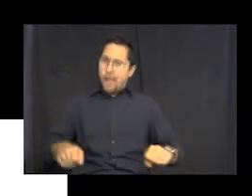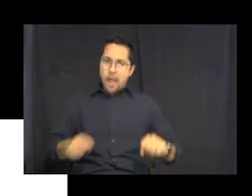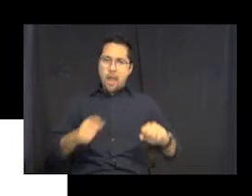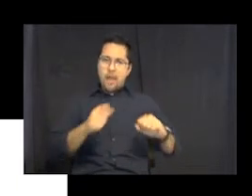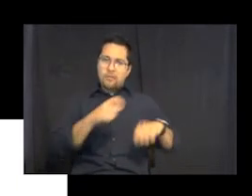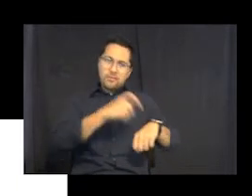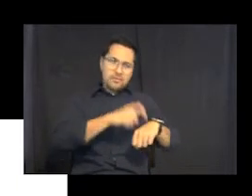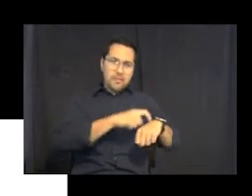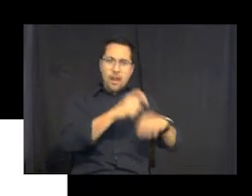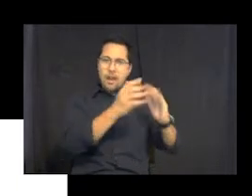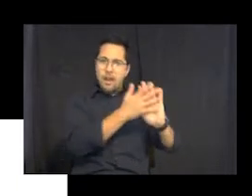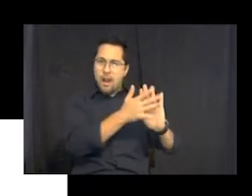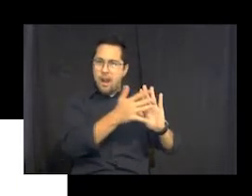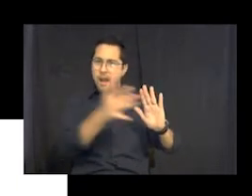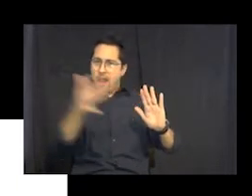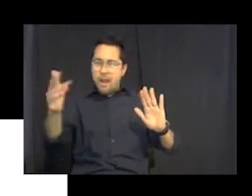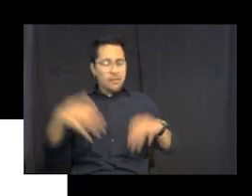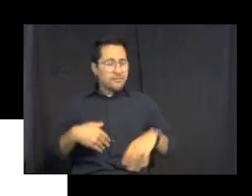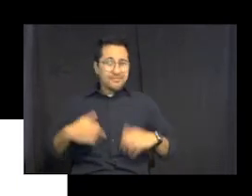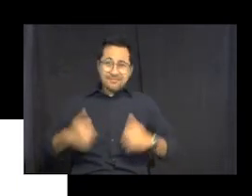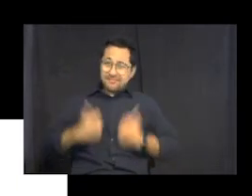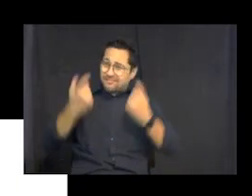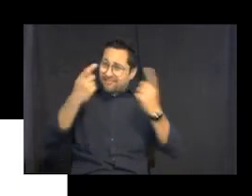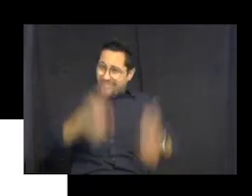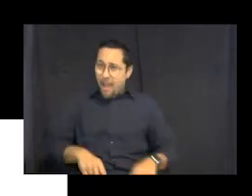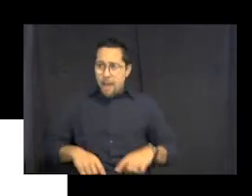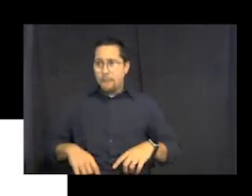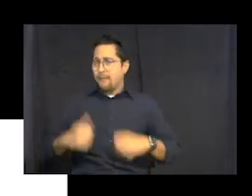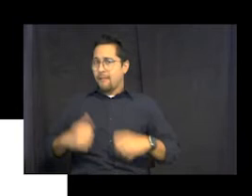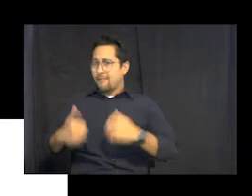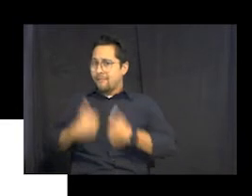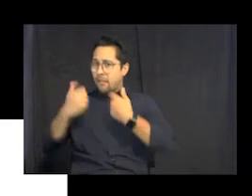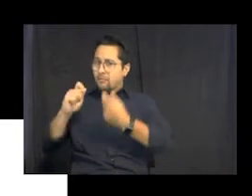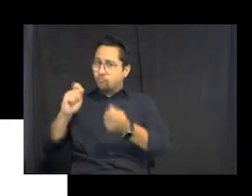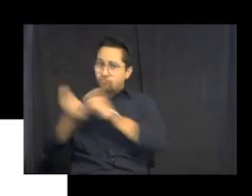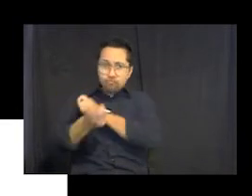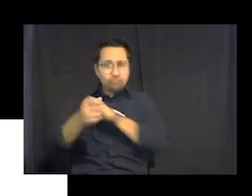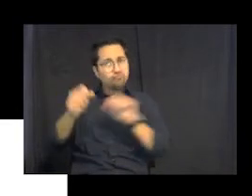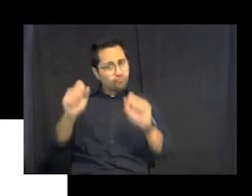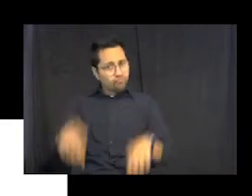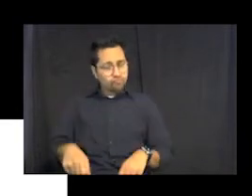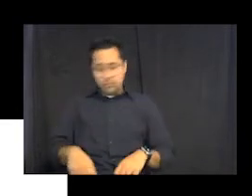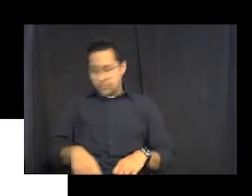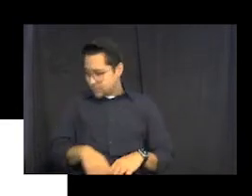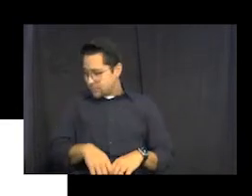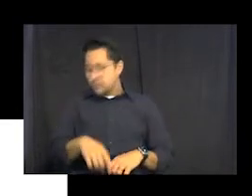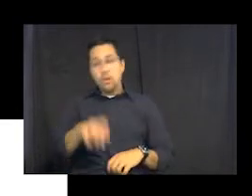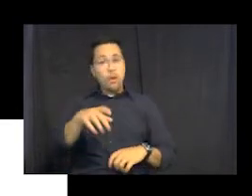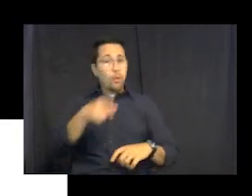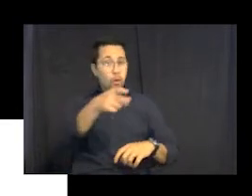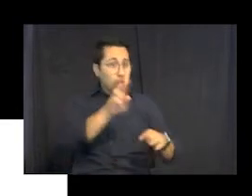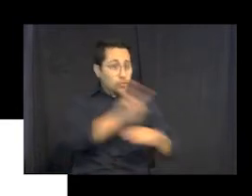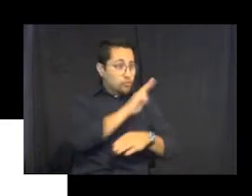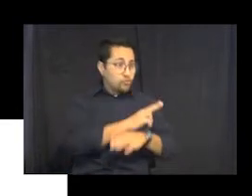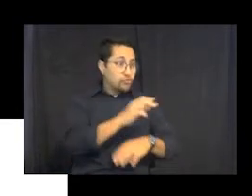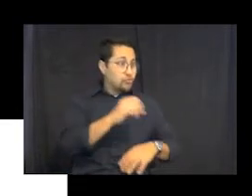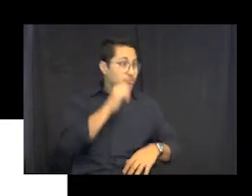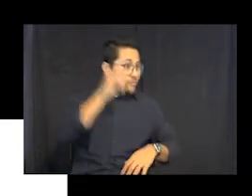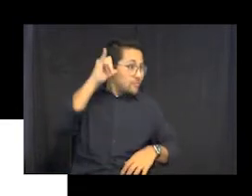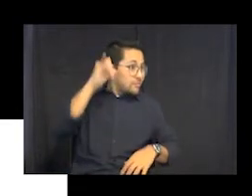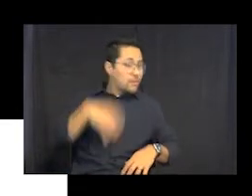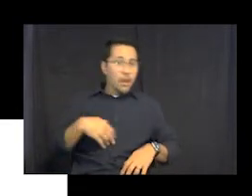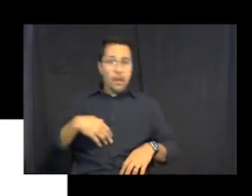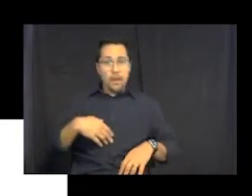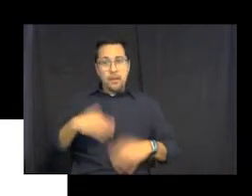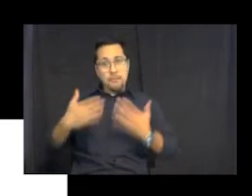time. Life happens, there are life changes. So what you yesterday may not be what you need today.